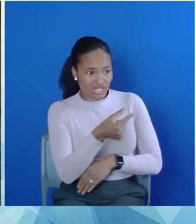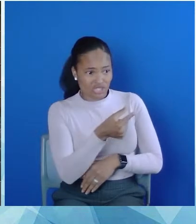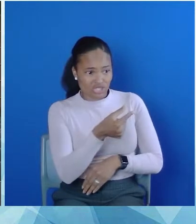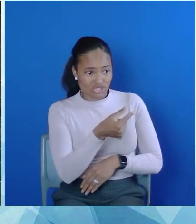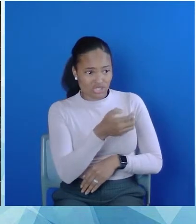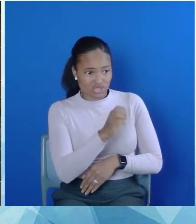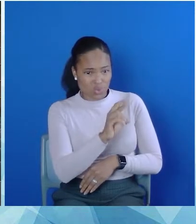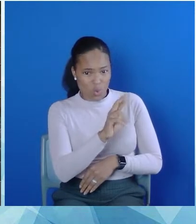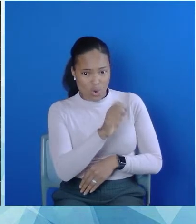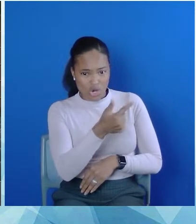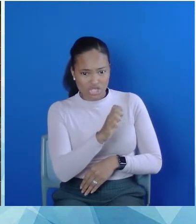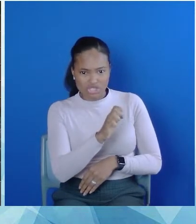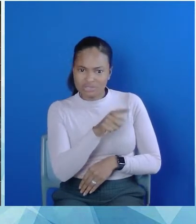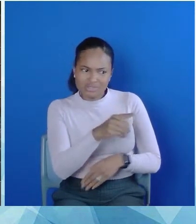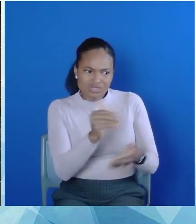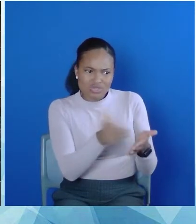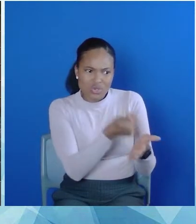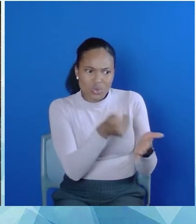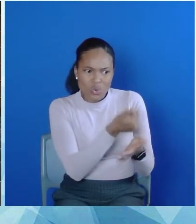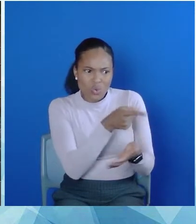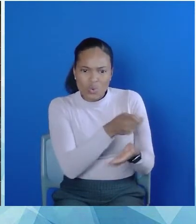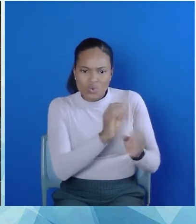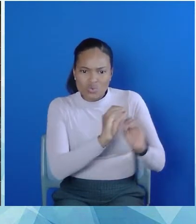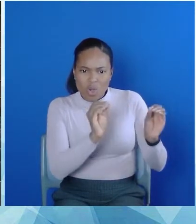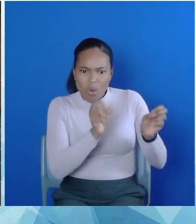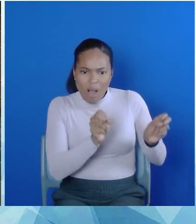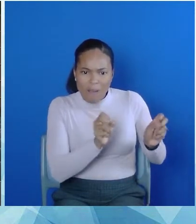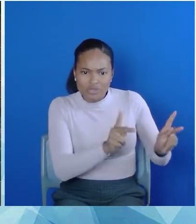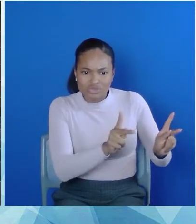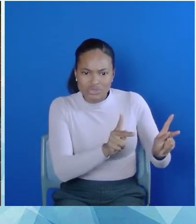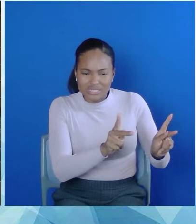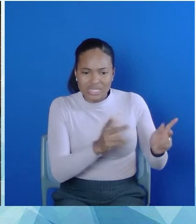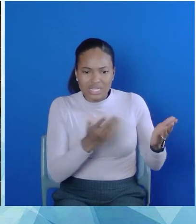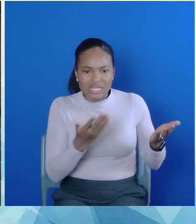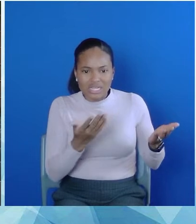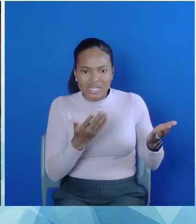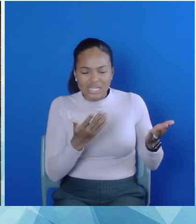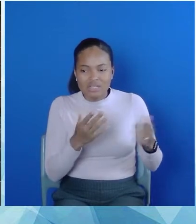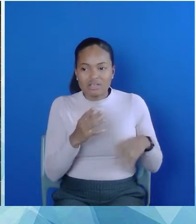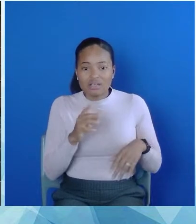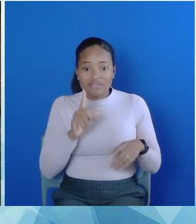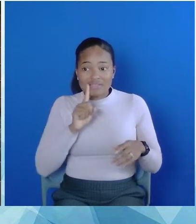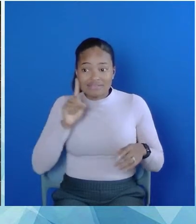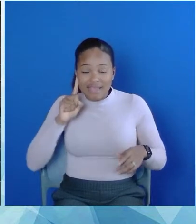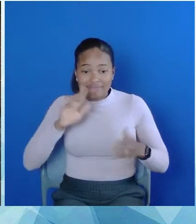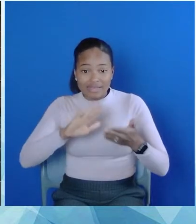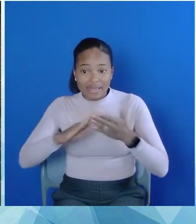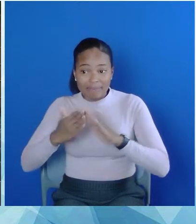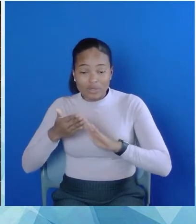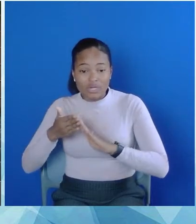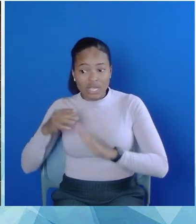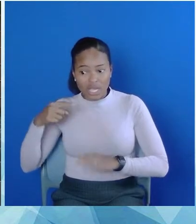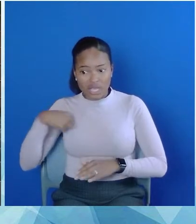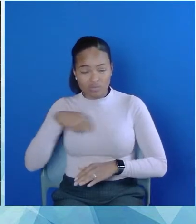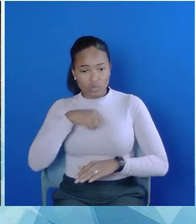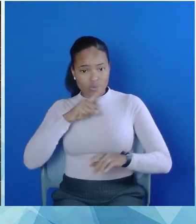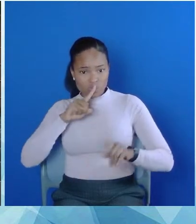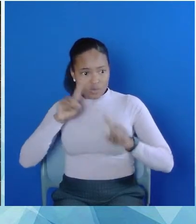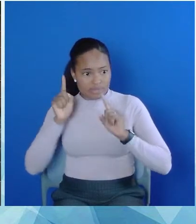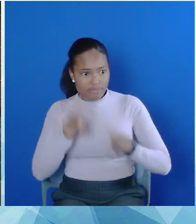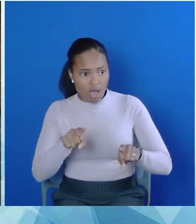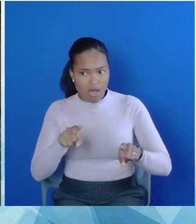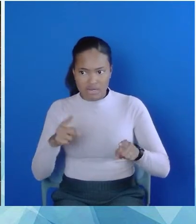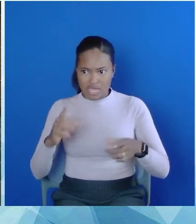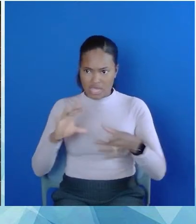wasn't even given a chance. The deaf community obviously responded and made their comments about not understanding why